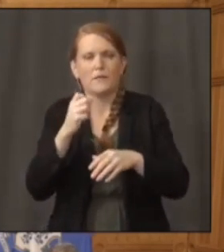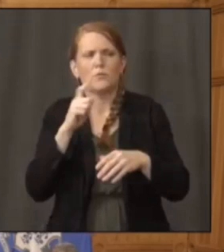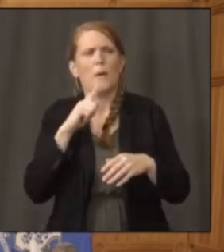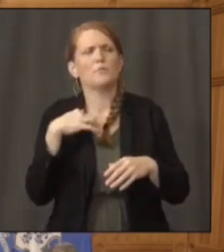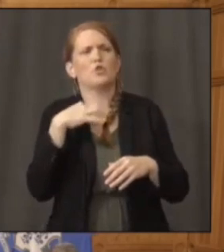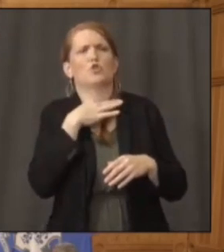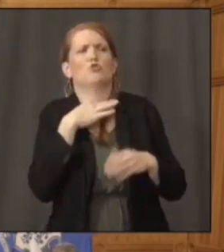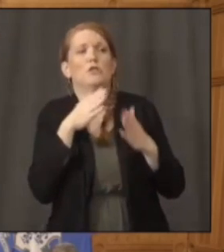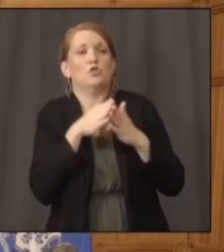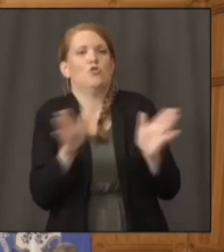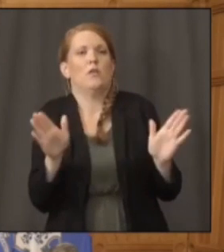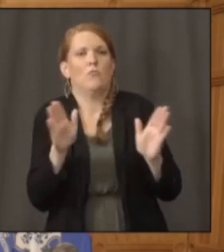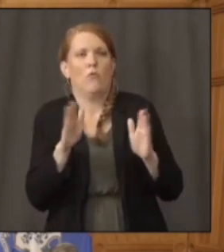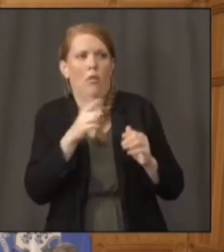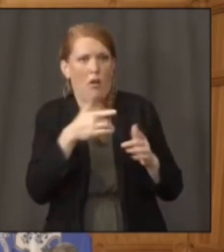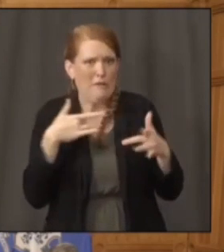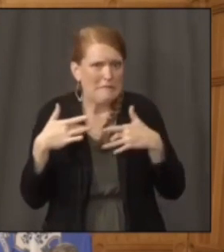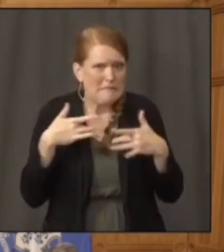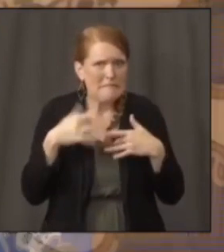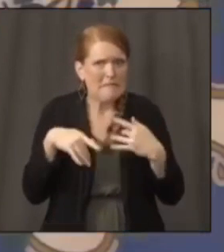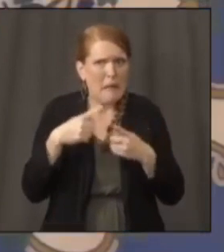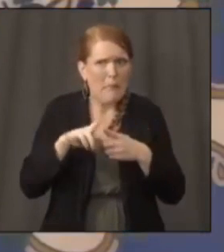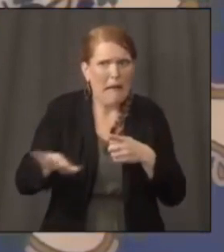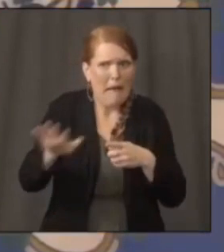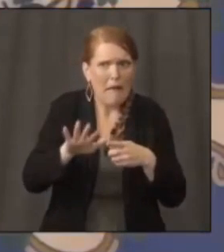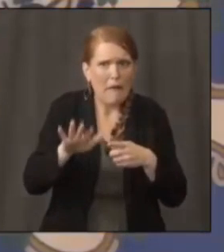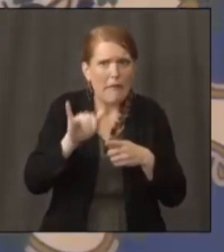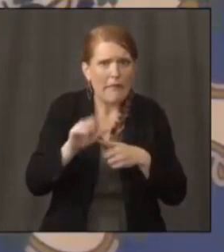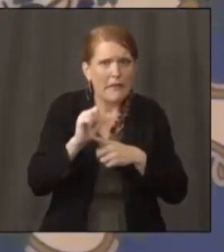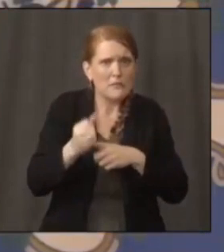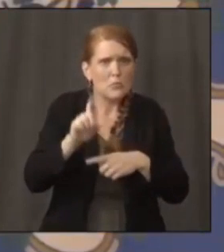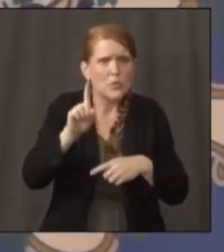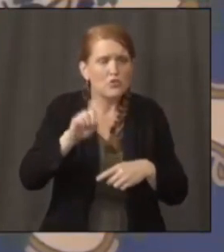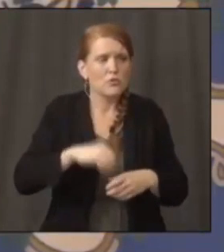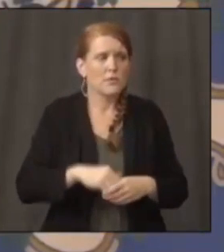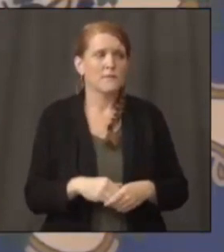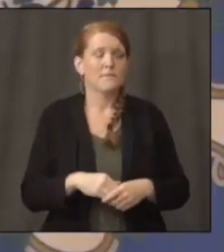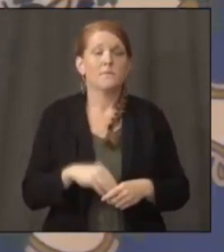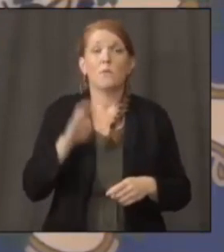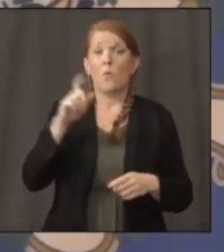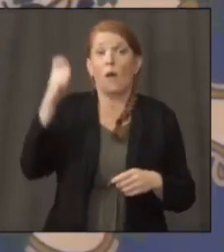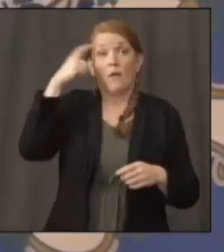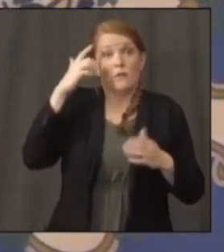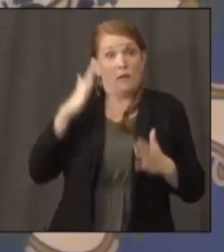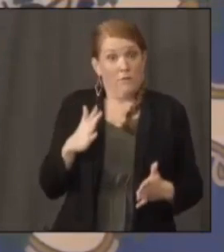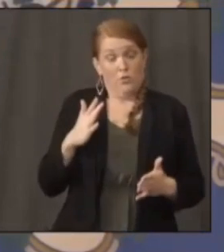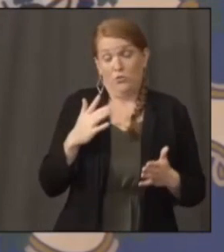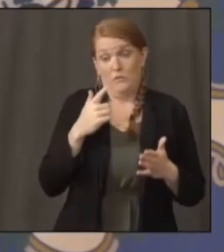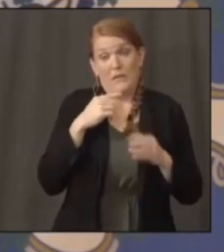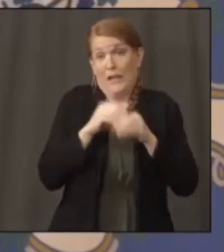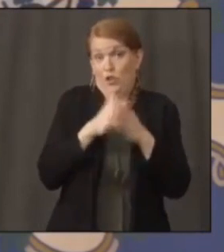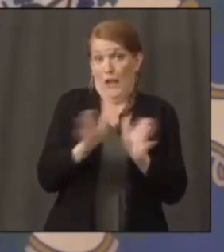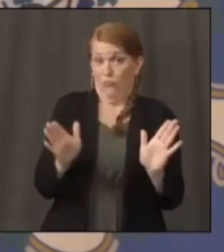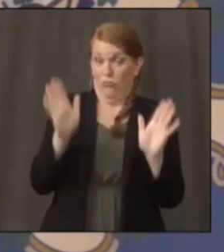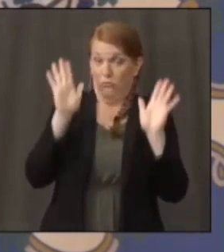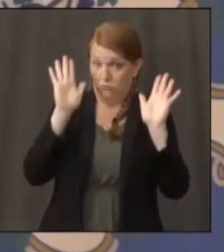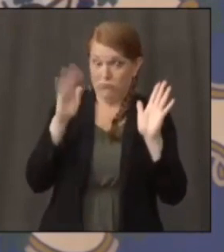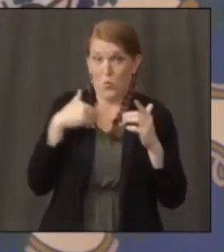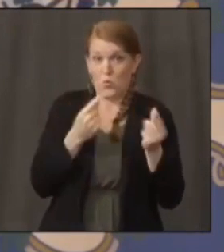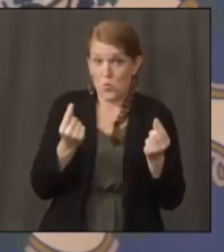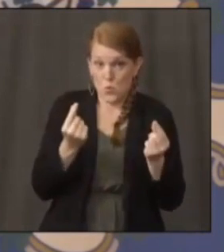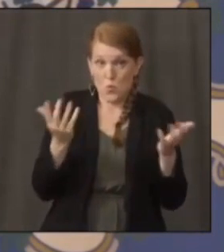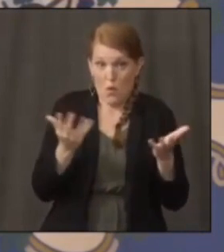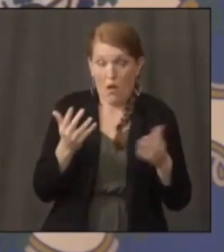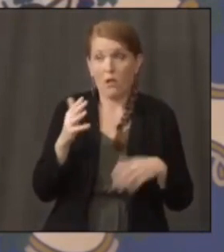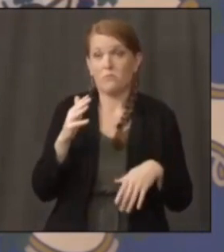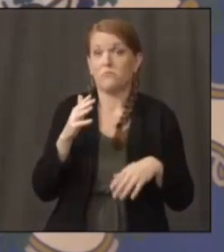that situation? Well, broadly, I think this is what we're doing right now. This is CDC guidance. This is our Department of Public